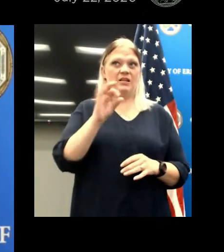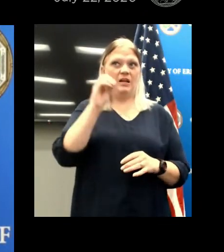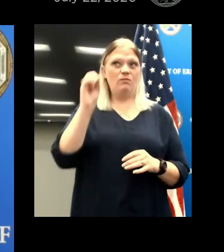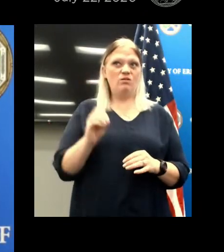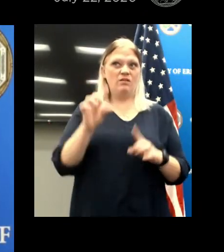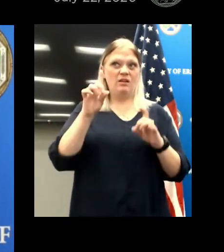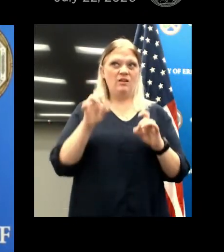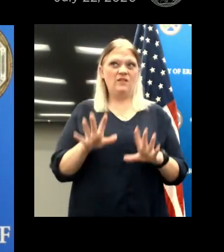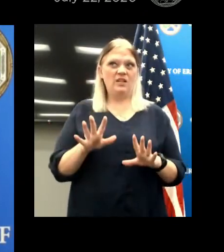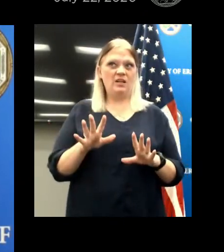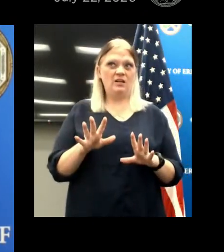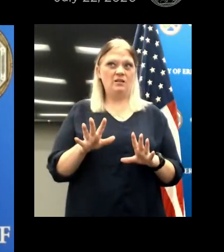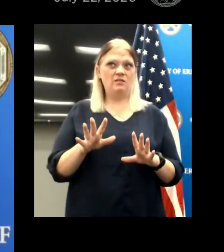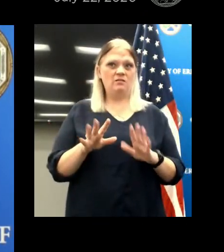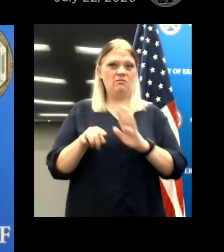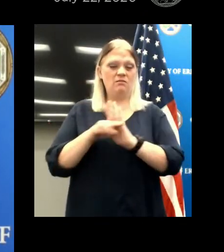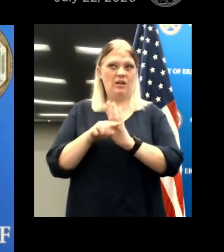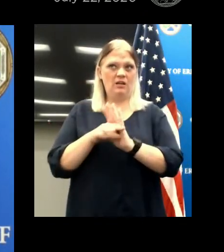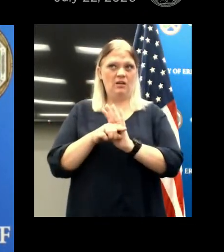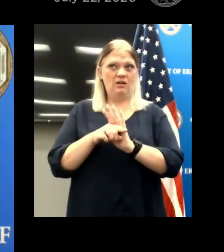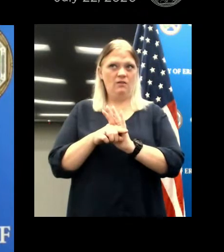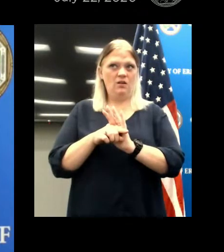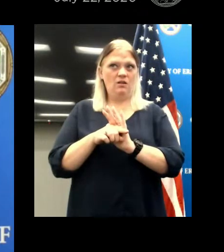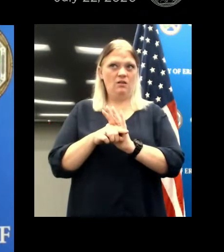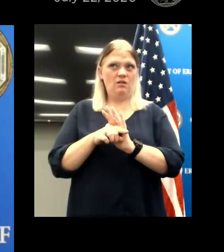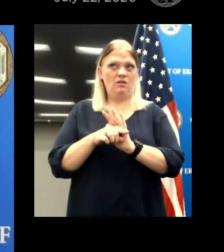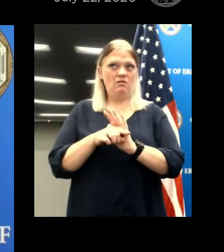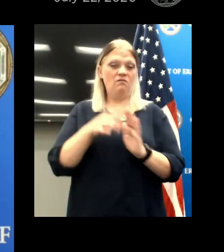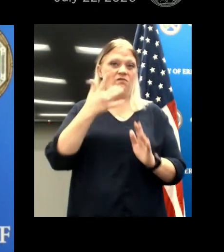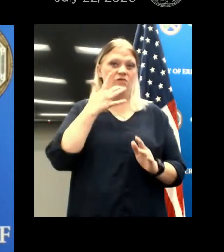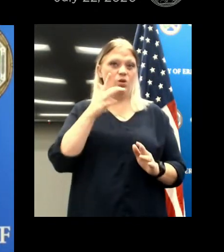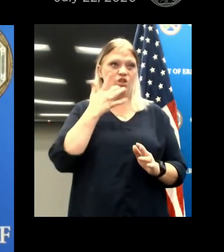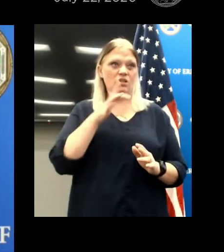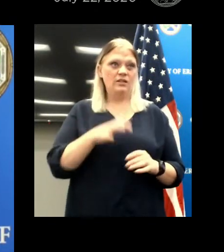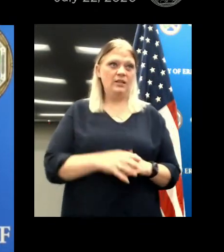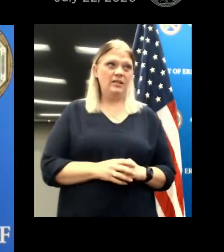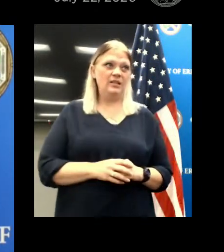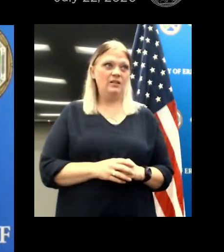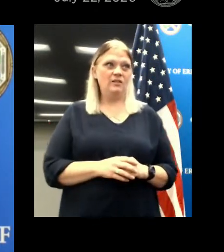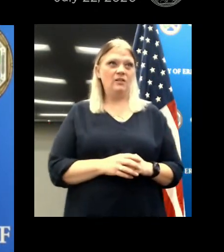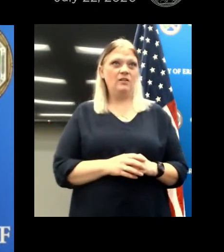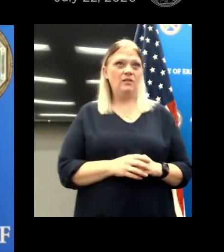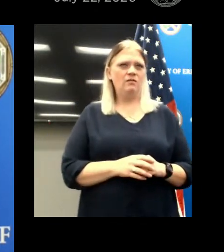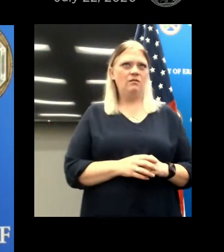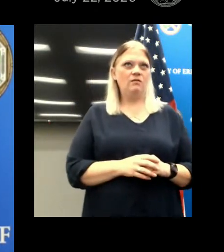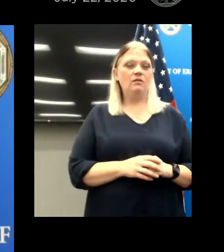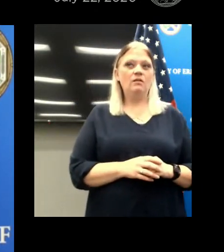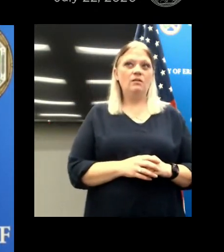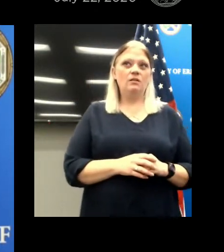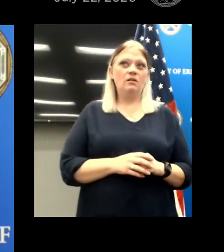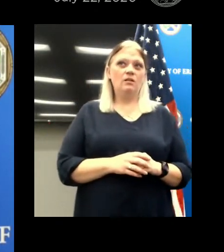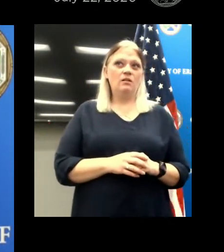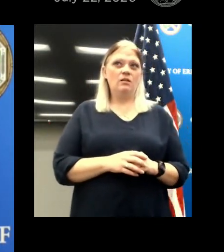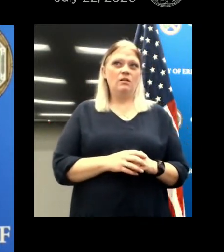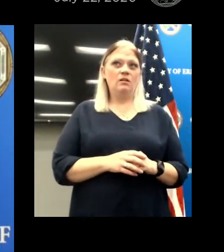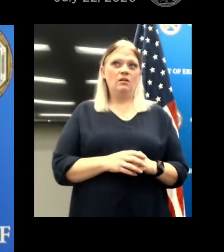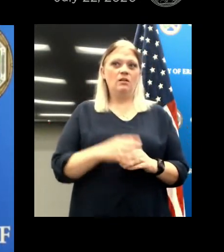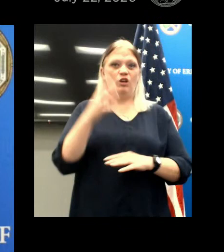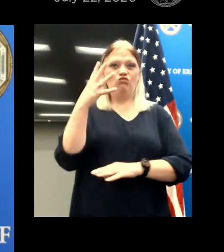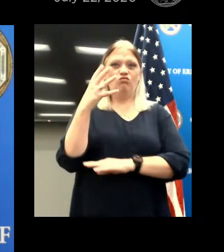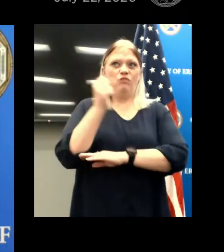tests given coming back negative for COVID. Fortunately, near record lows in hospitalization, daily